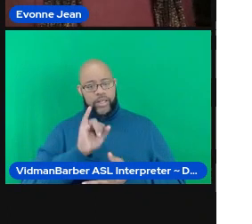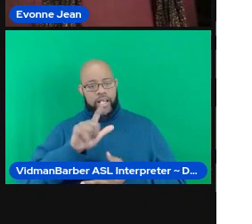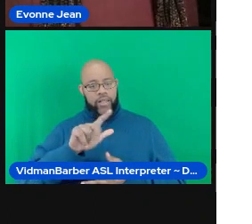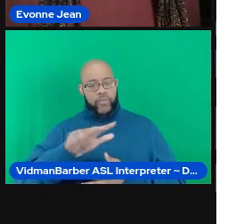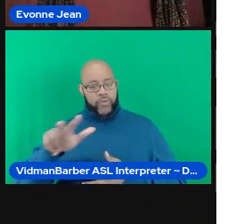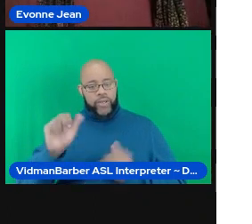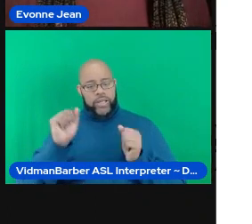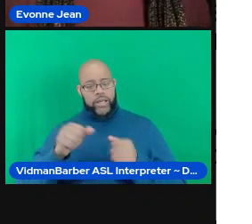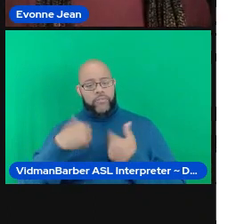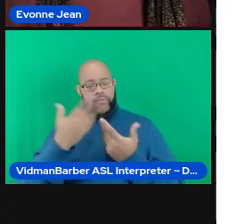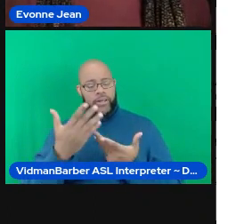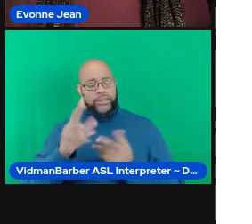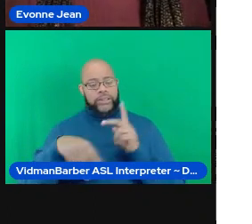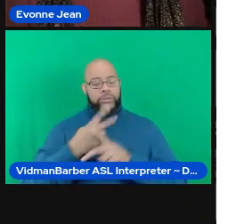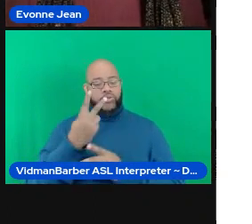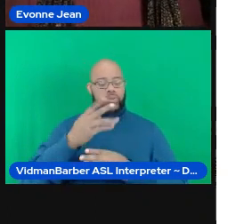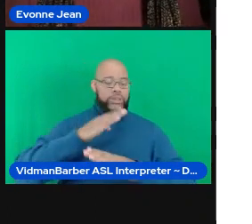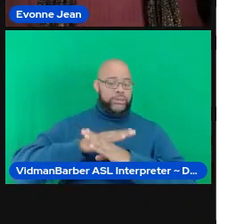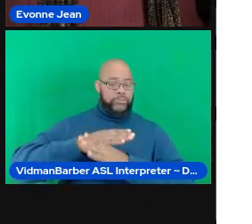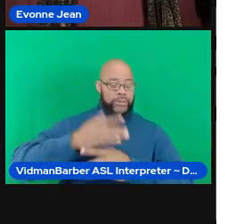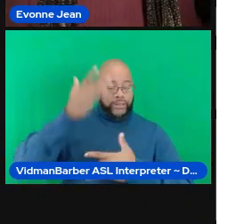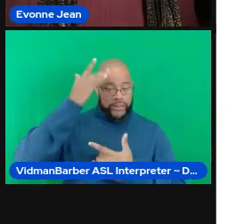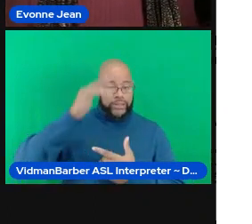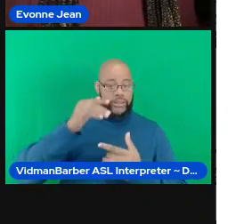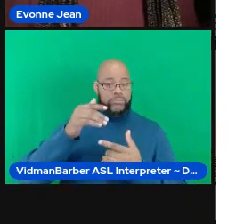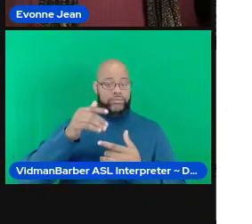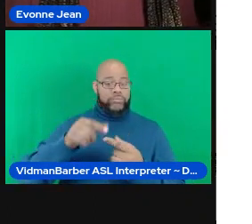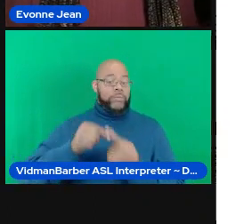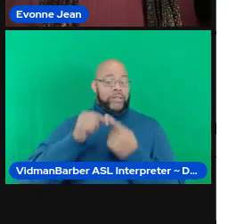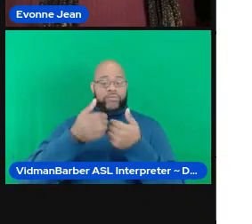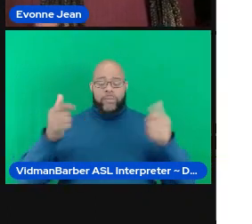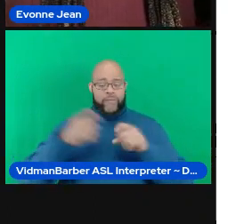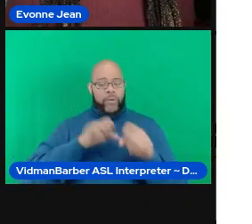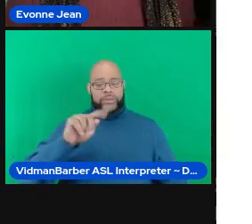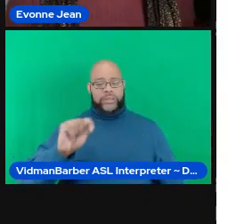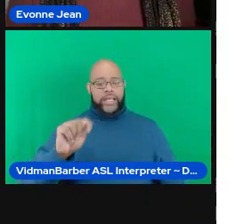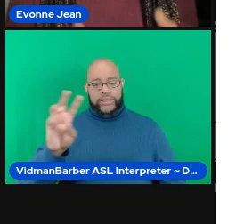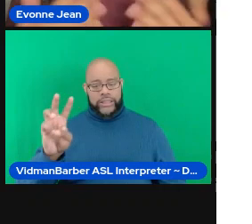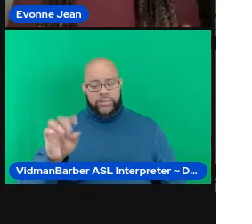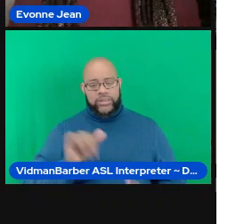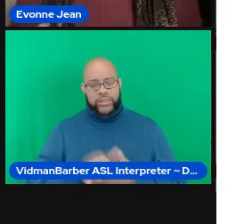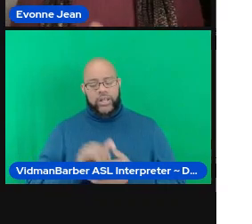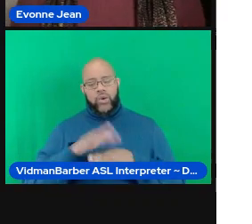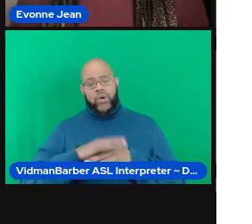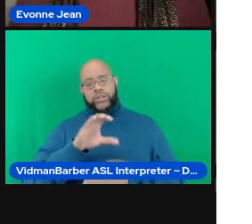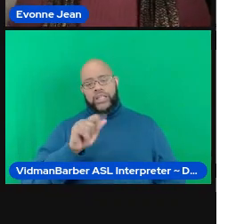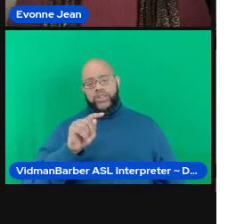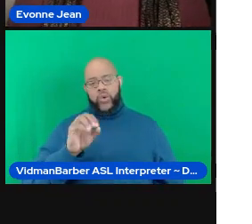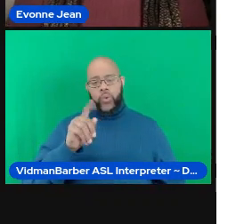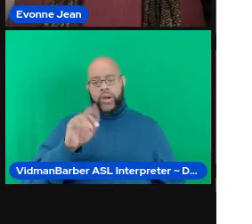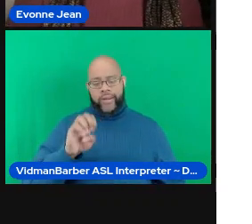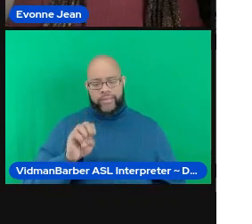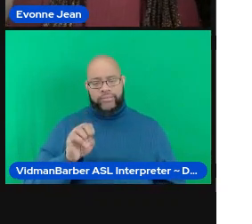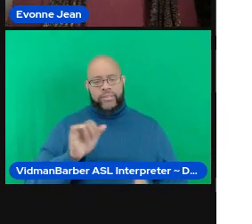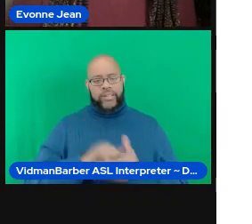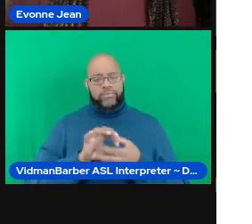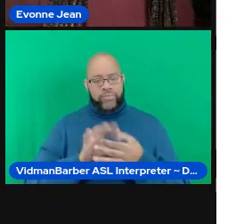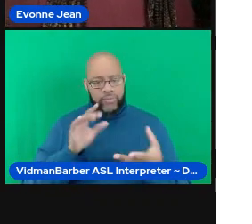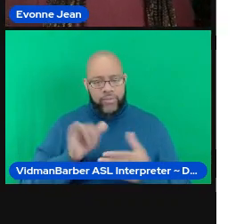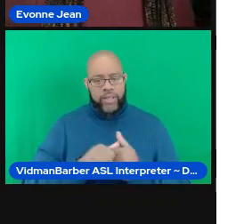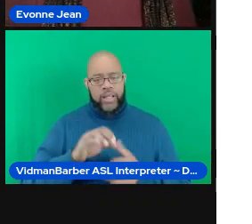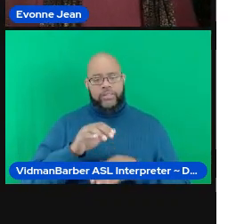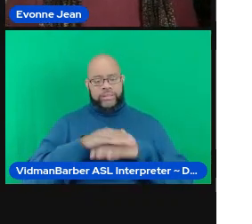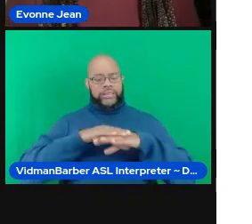type 2 immunity independently of STAT6. So IL-33 is an alarming cytokine canonically released by epithelial cells